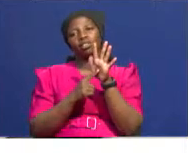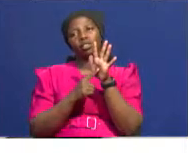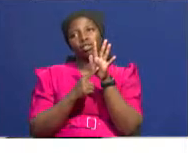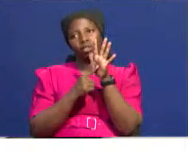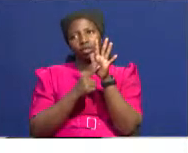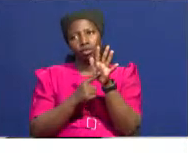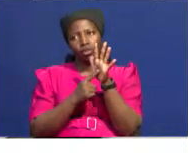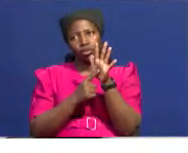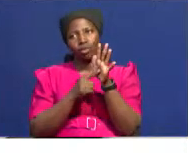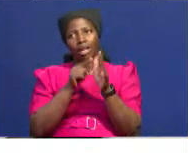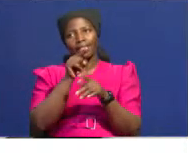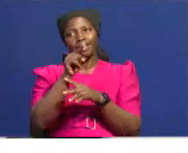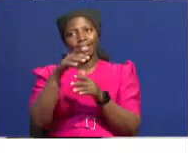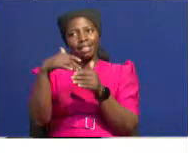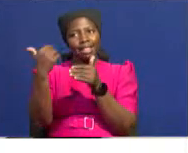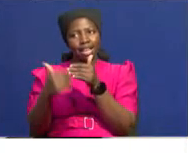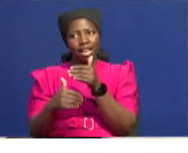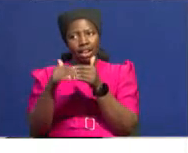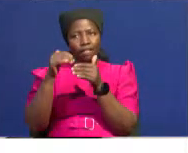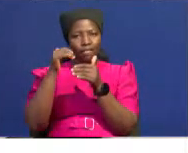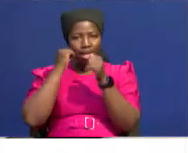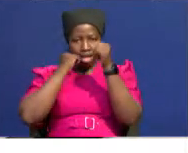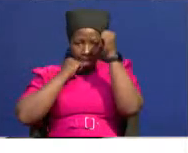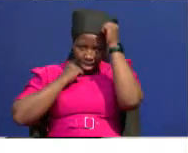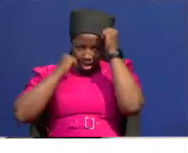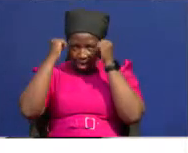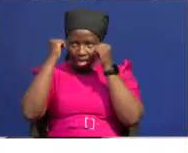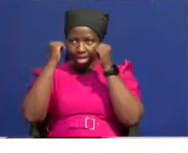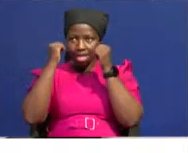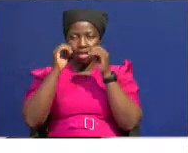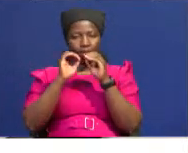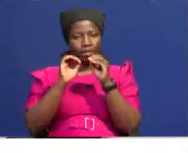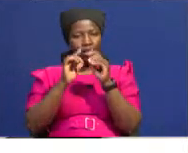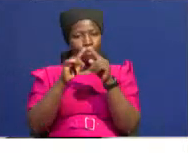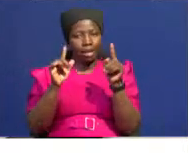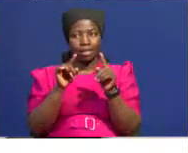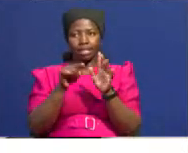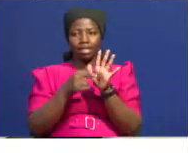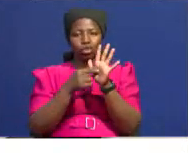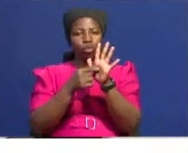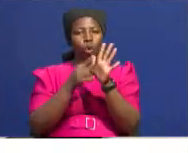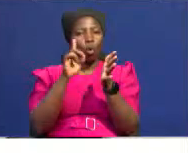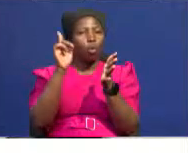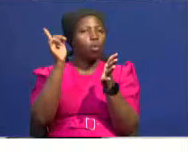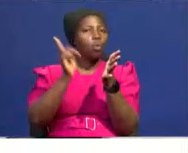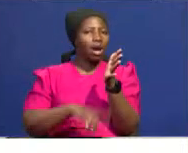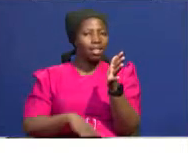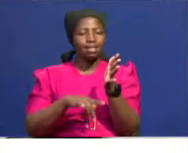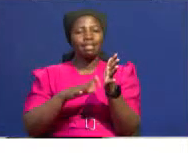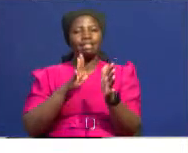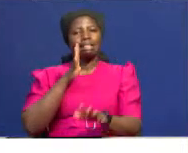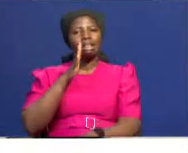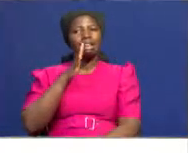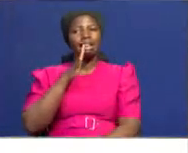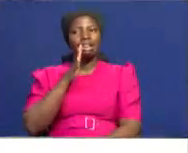a lapse in the military precision soldiers are renowned for, but symbolized the general's departure.